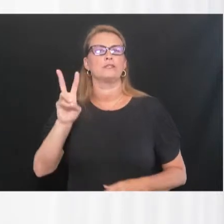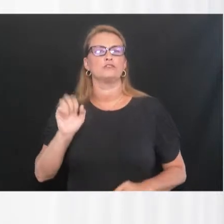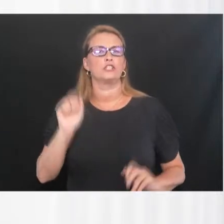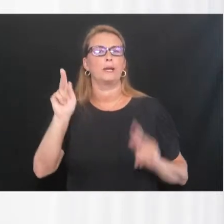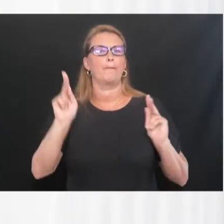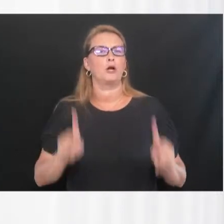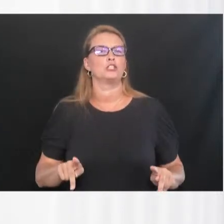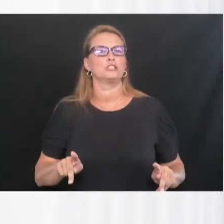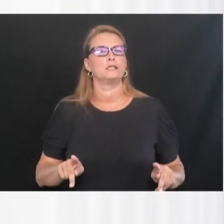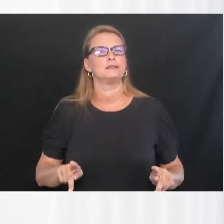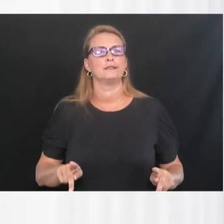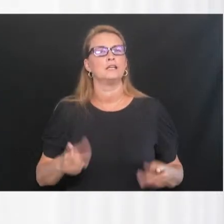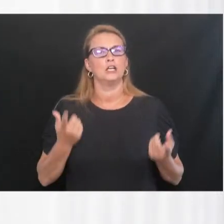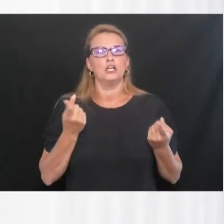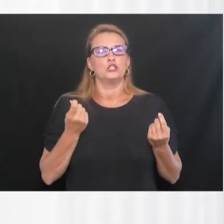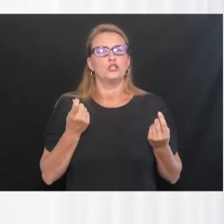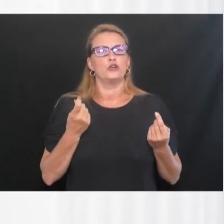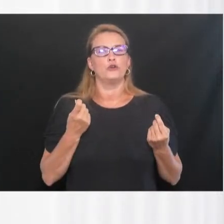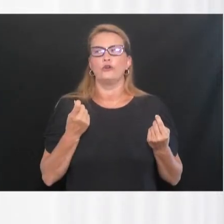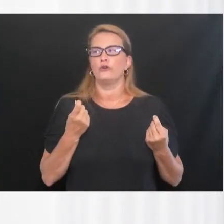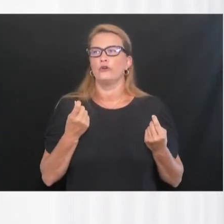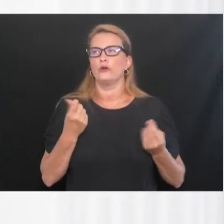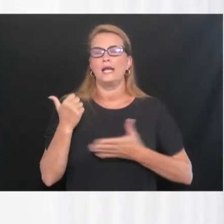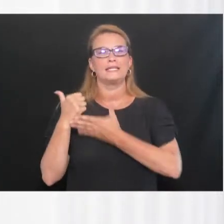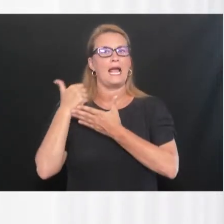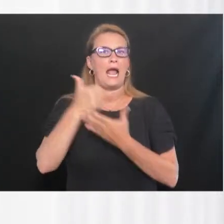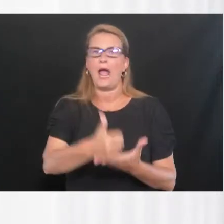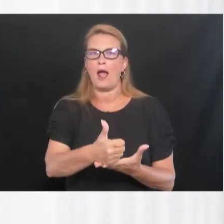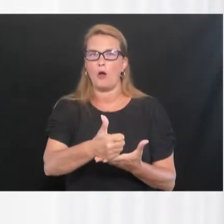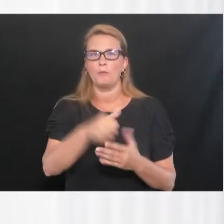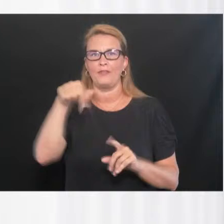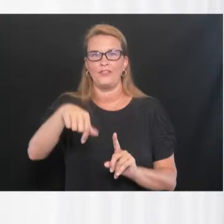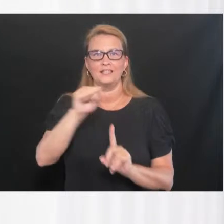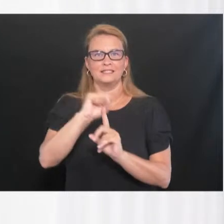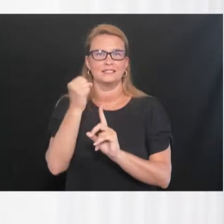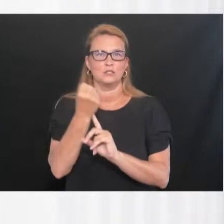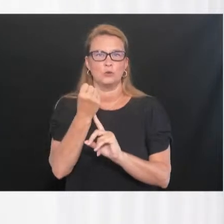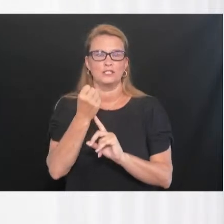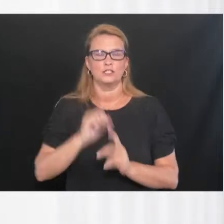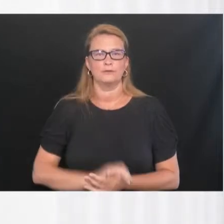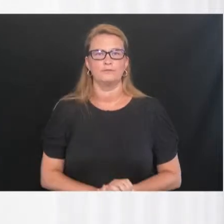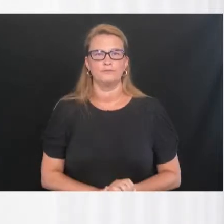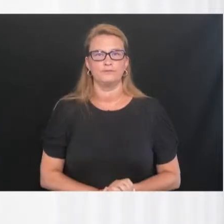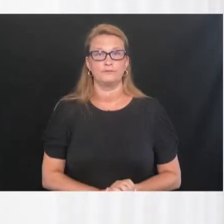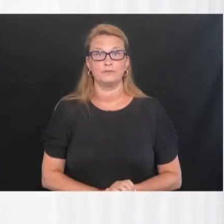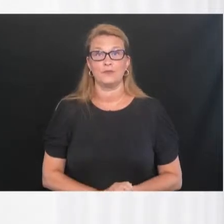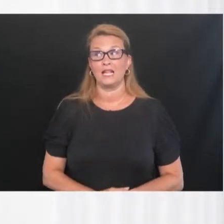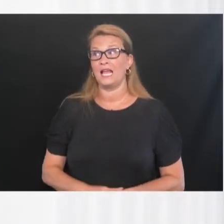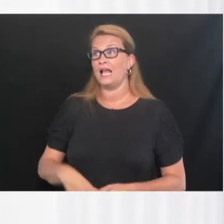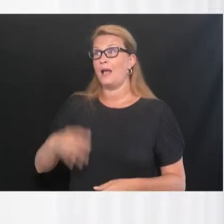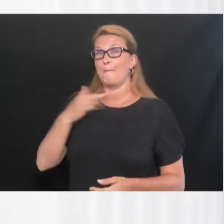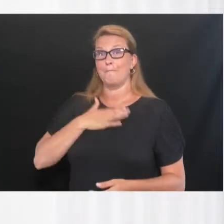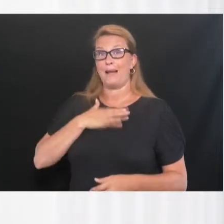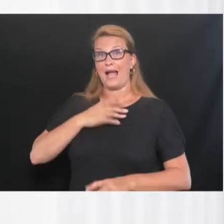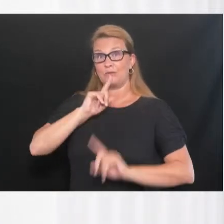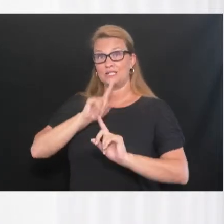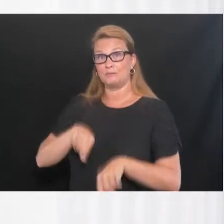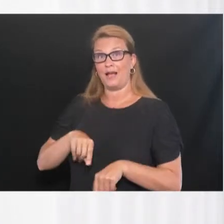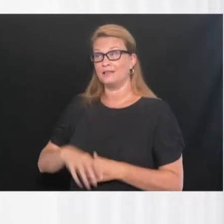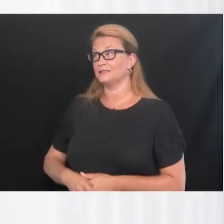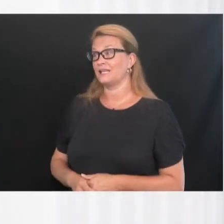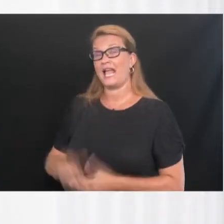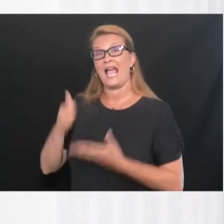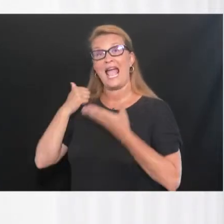all those people who've worked this for over 500 days? And my response was, help your friends, your neighbors, and everybody else